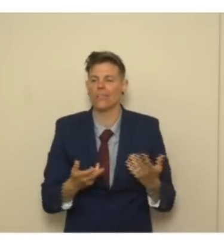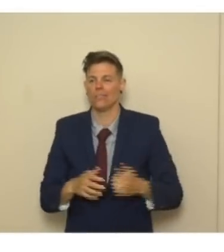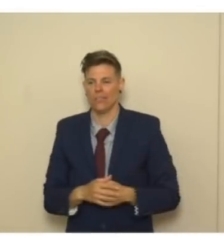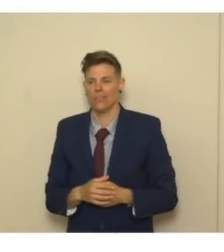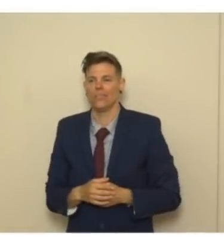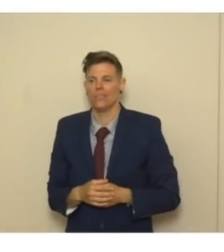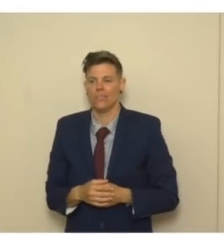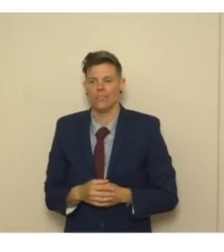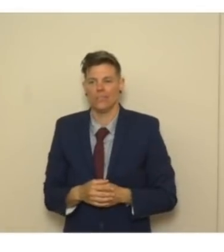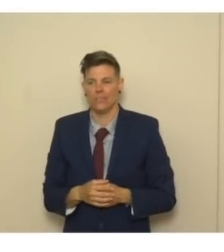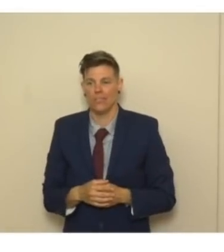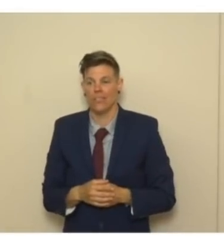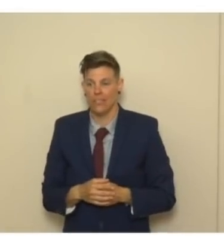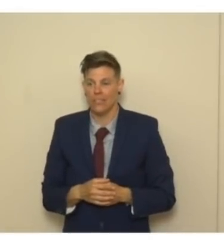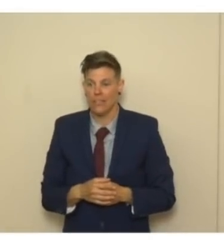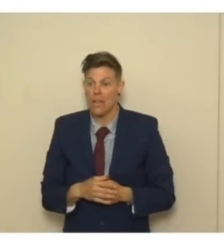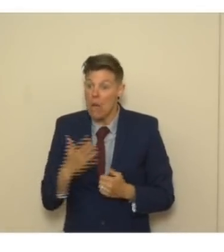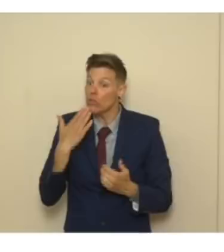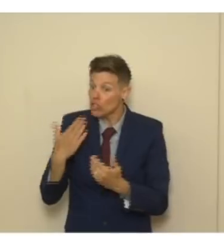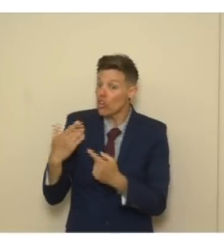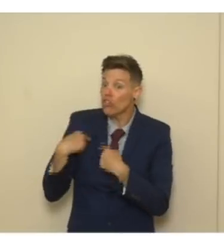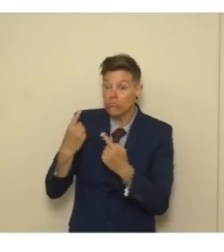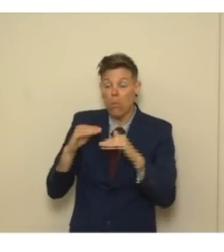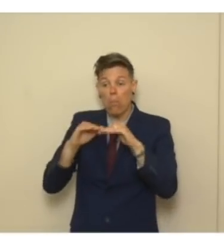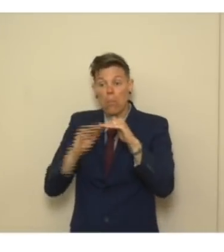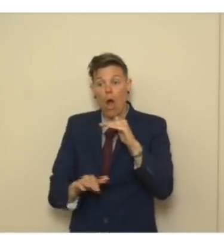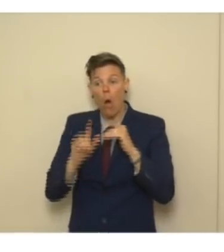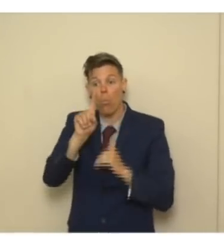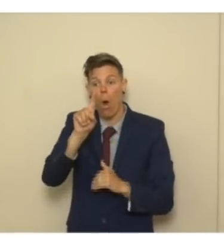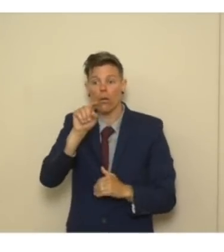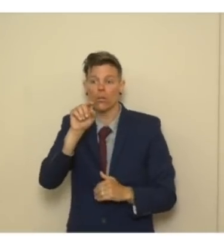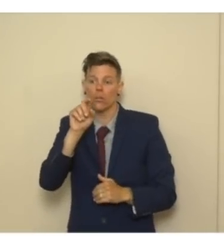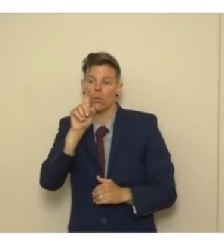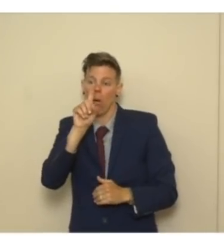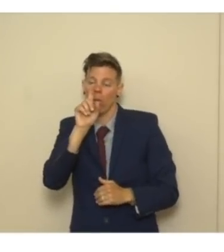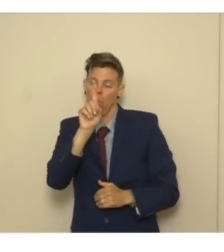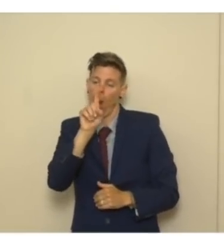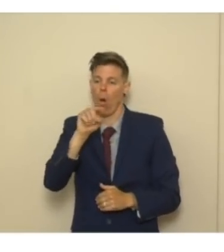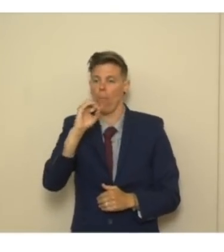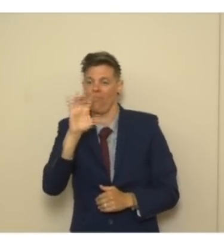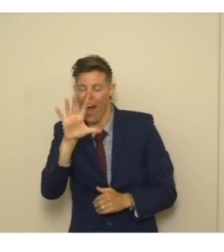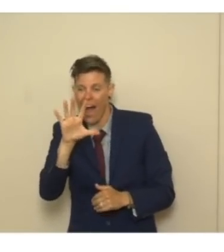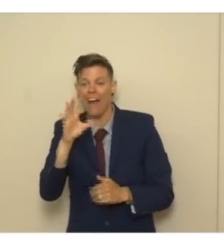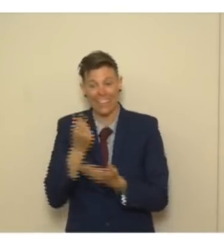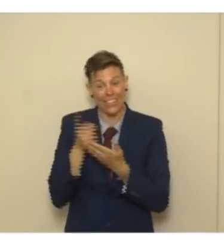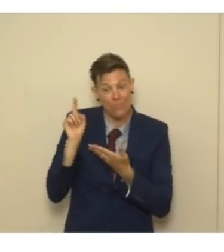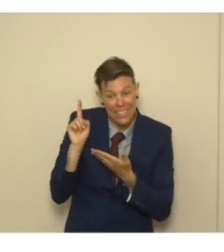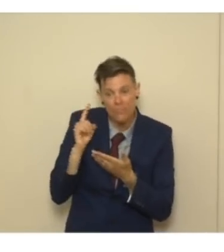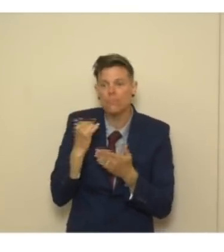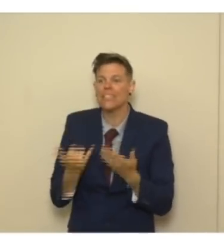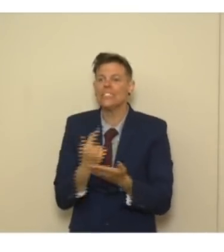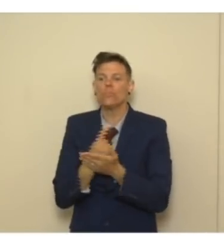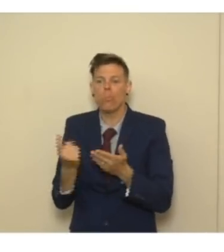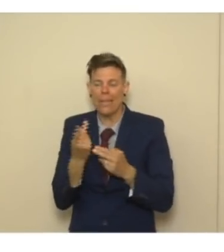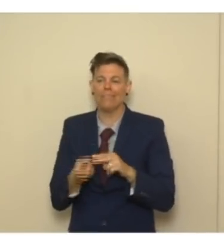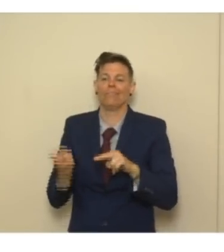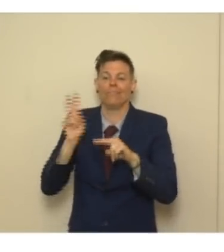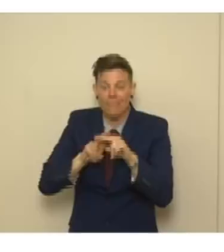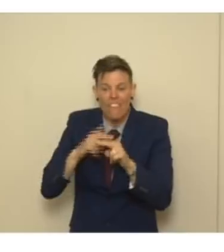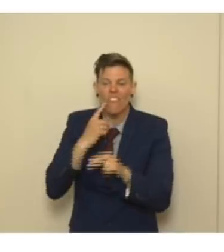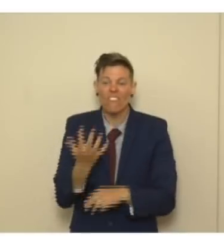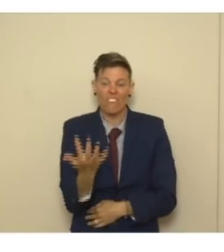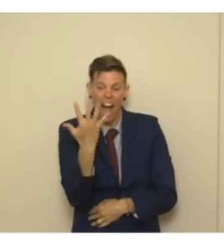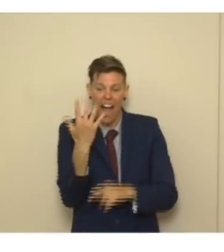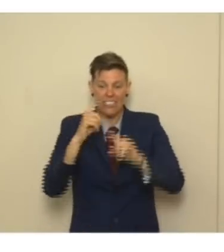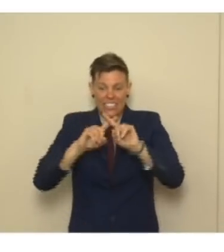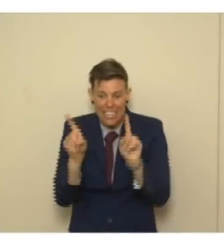week, and now is up. So we're trending upwards in 4 of our 5 regions, which is another concern for all of